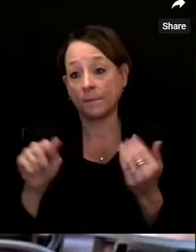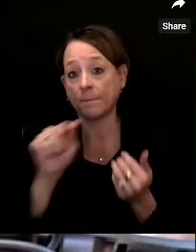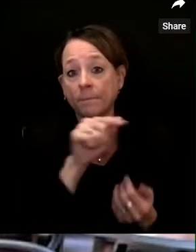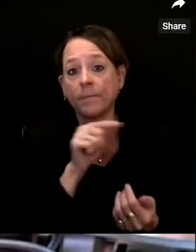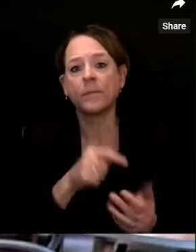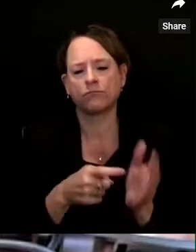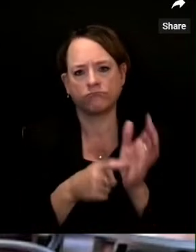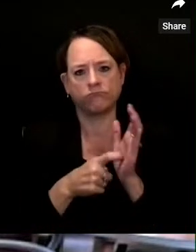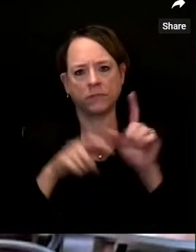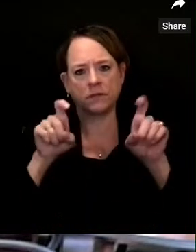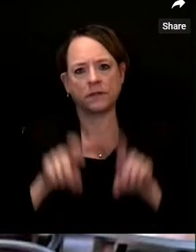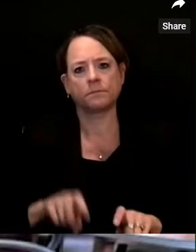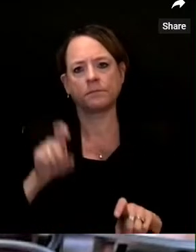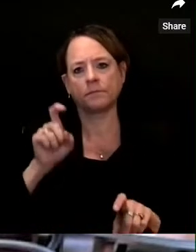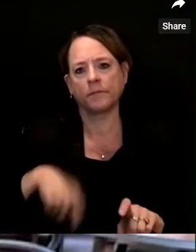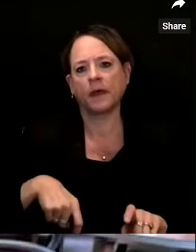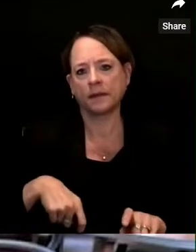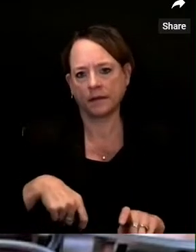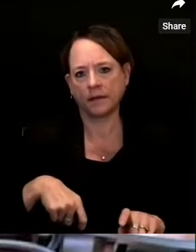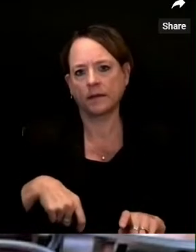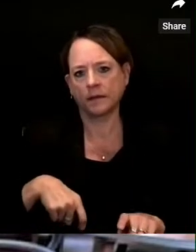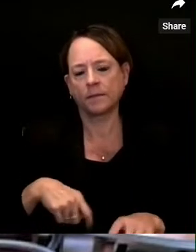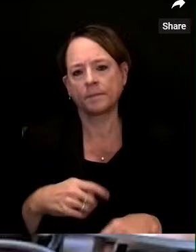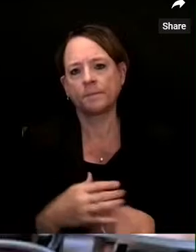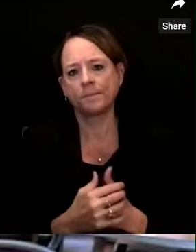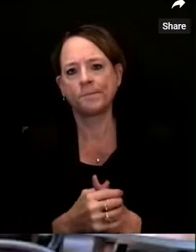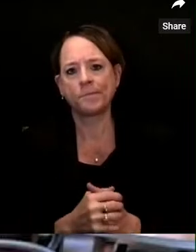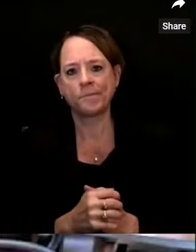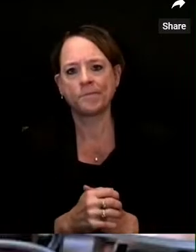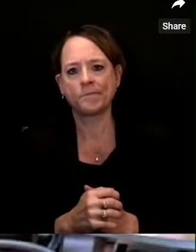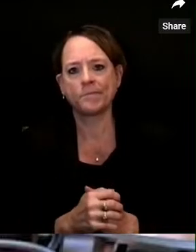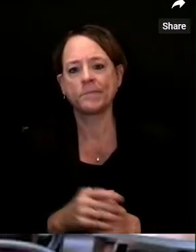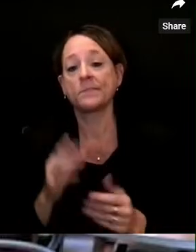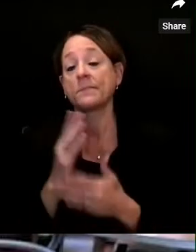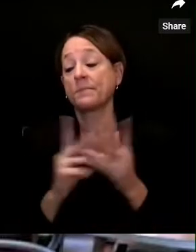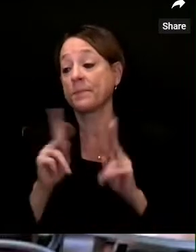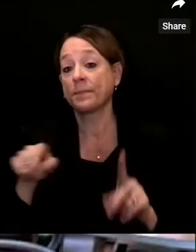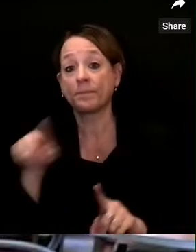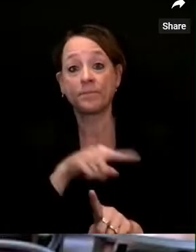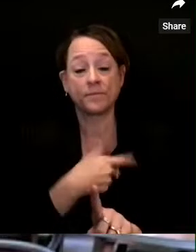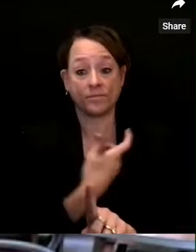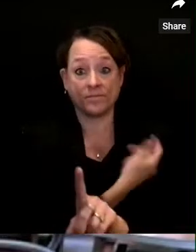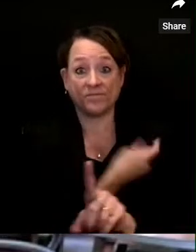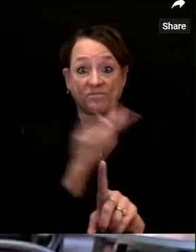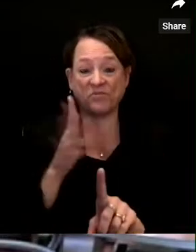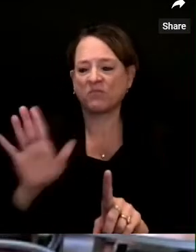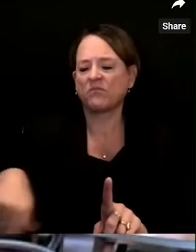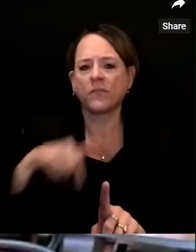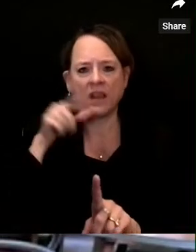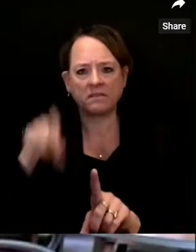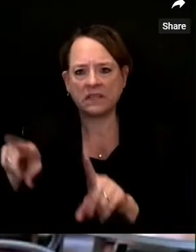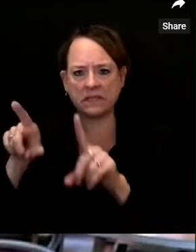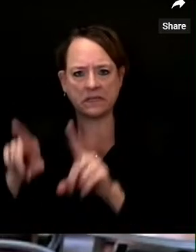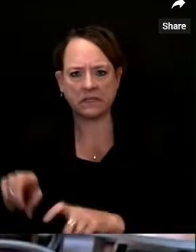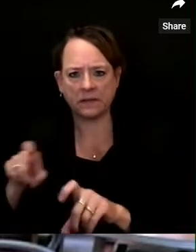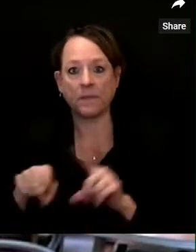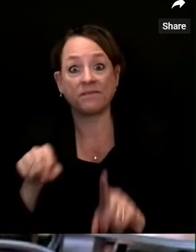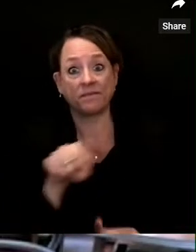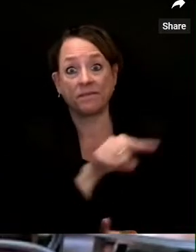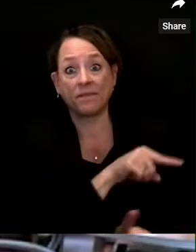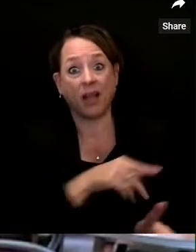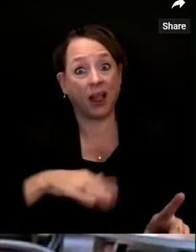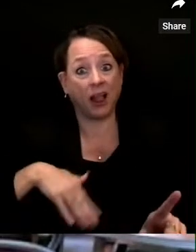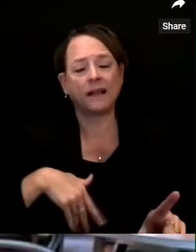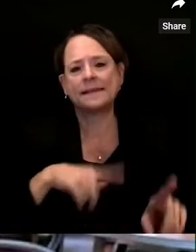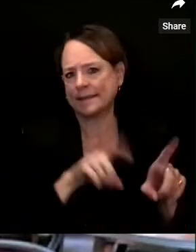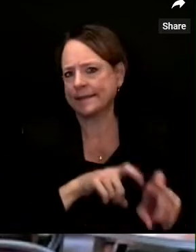are fully vaccinated. We have done quite a lot to increase the distance between people who